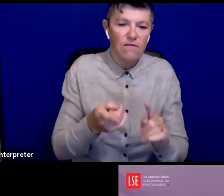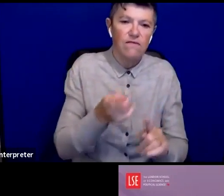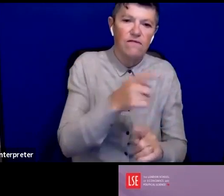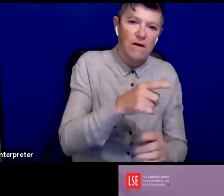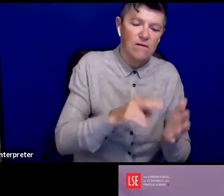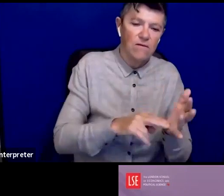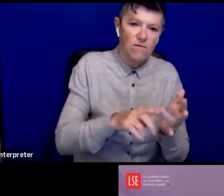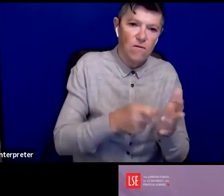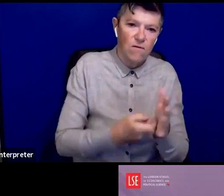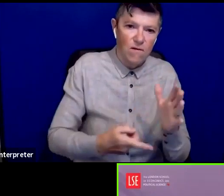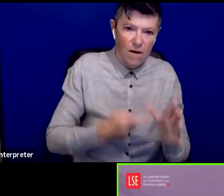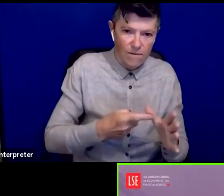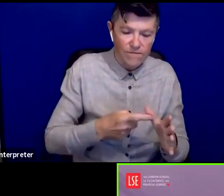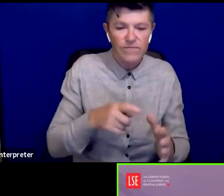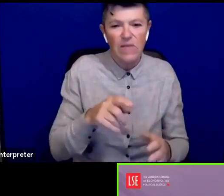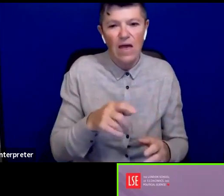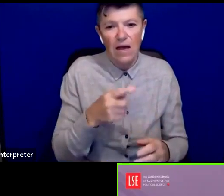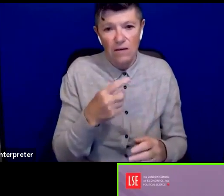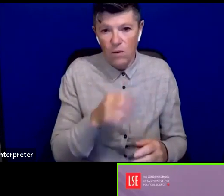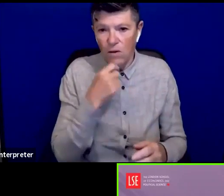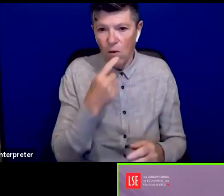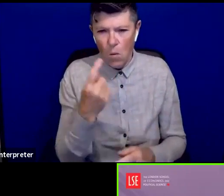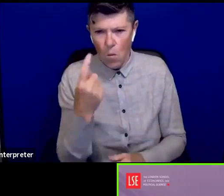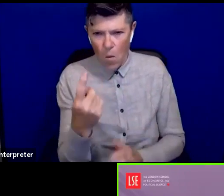And each of them will have 1 minute,